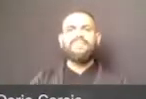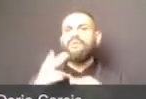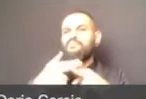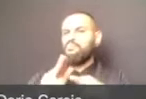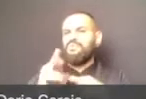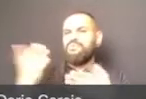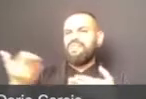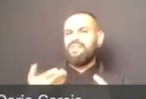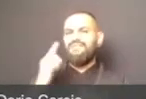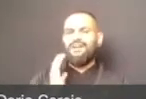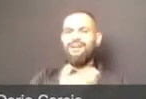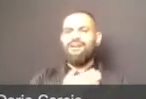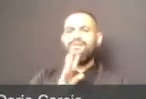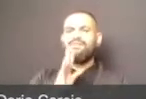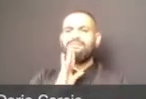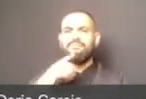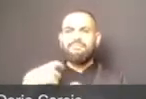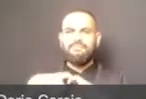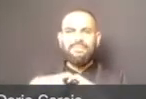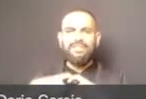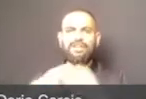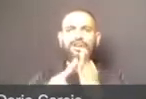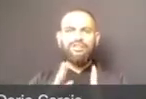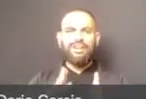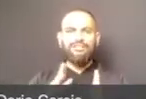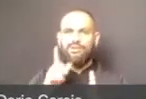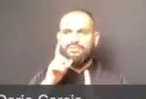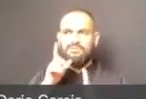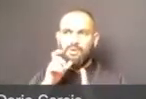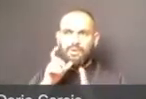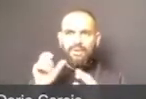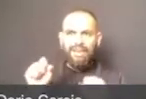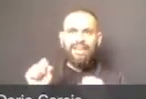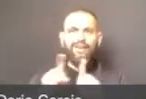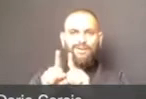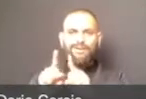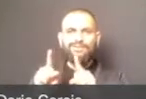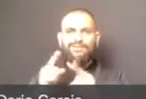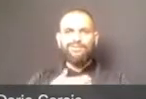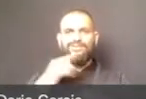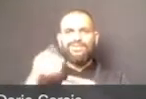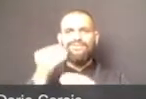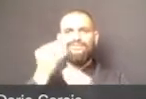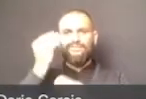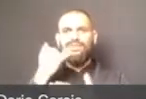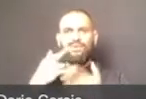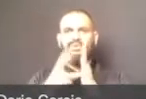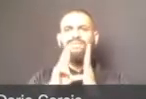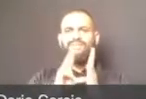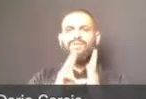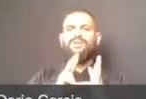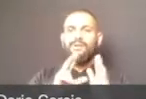invitation for our Spanish-speaking contractors to please enjoy this information that we're going to review, but on our website